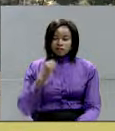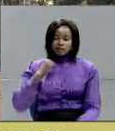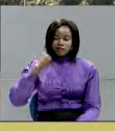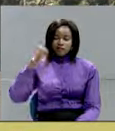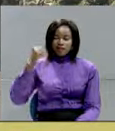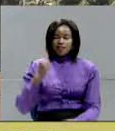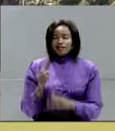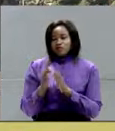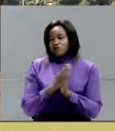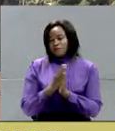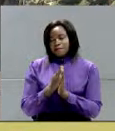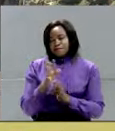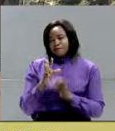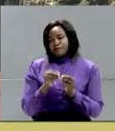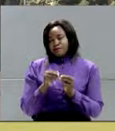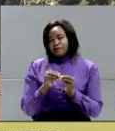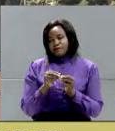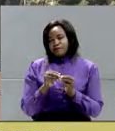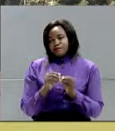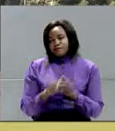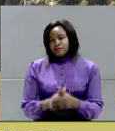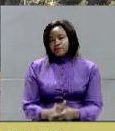For UBC TV News, I am Philip Aguta.